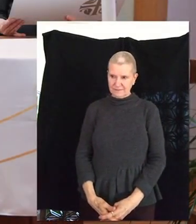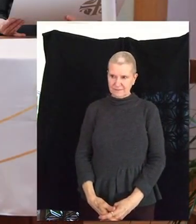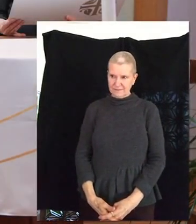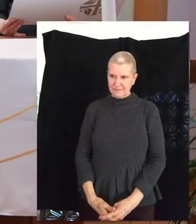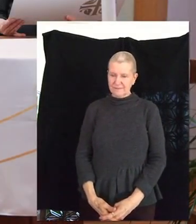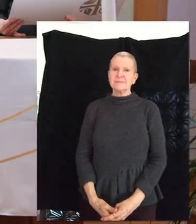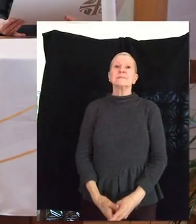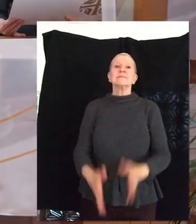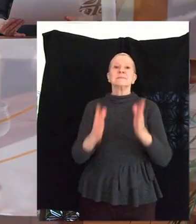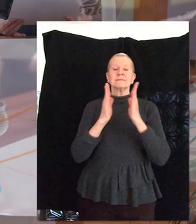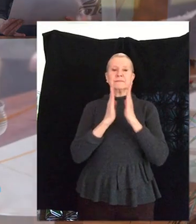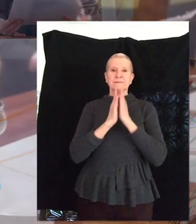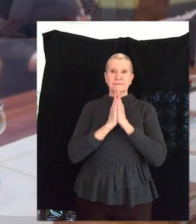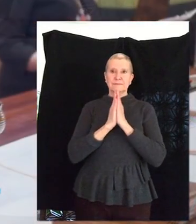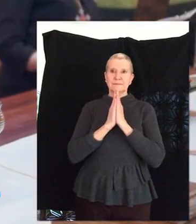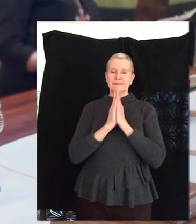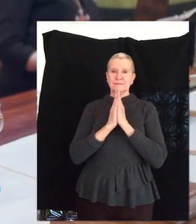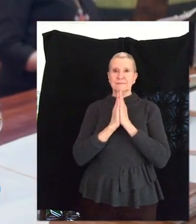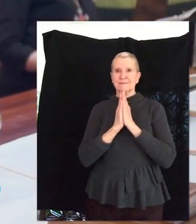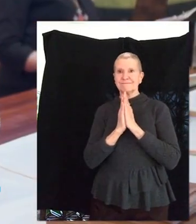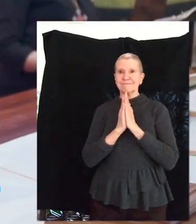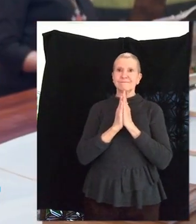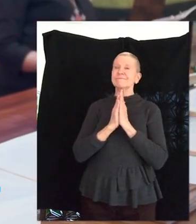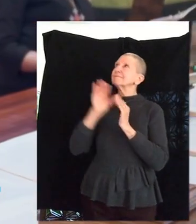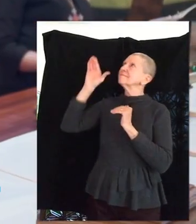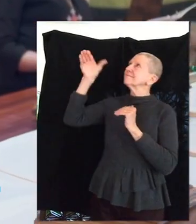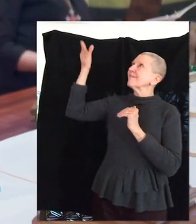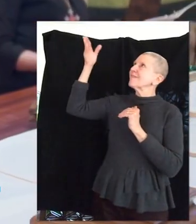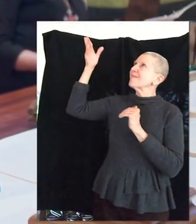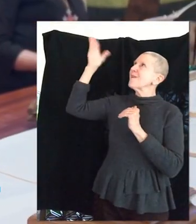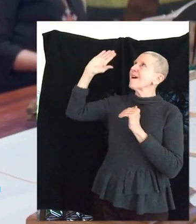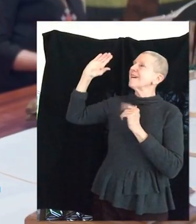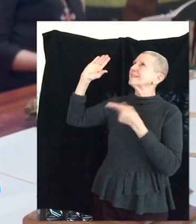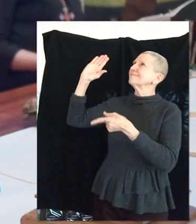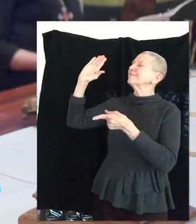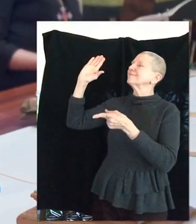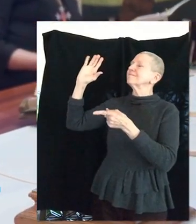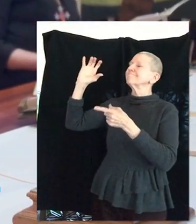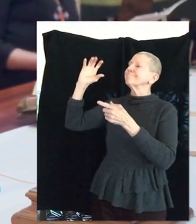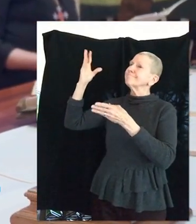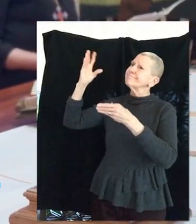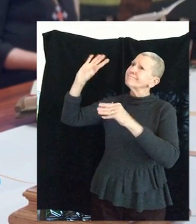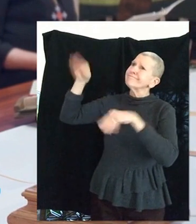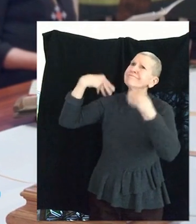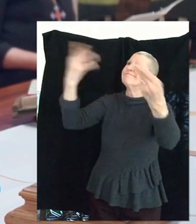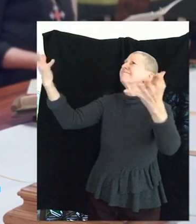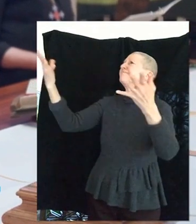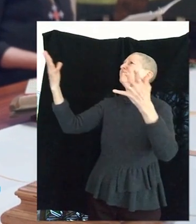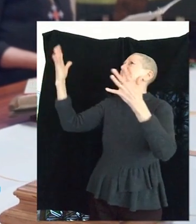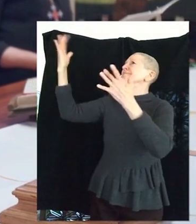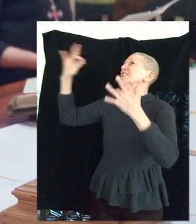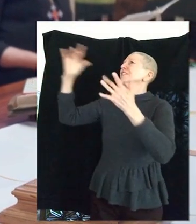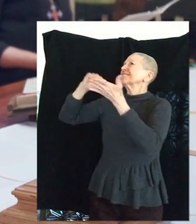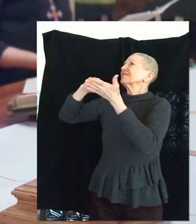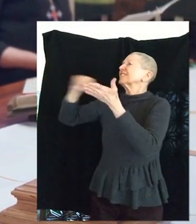Let's pray. Holy God, gracious and merciful, you bring forth food from the